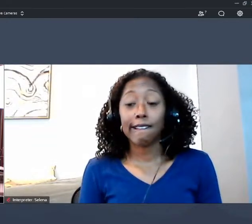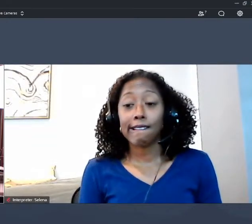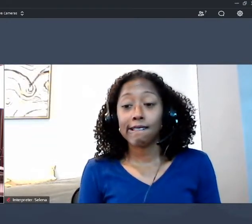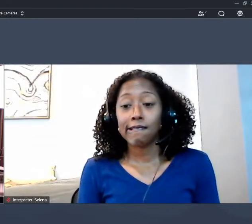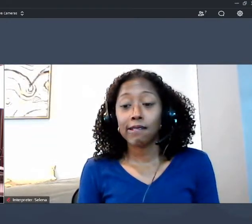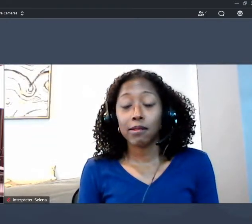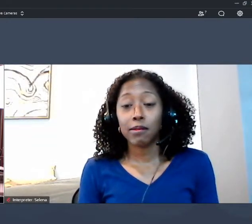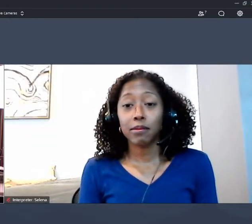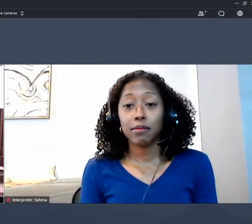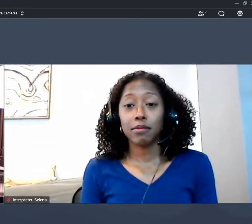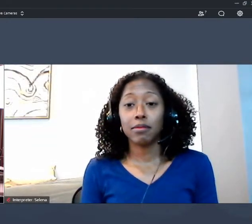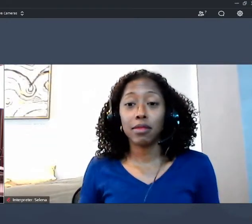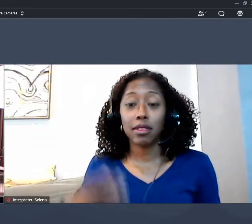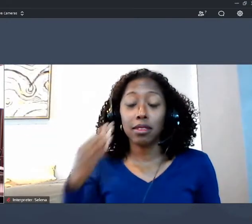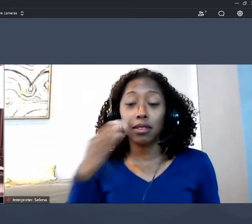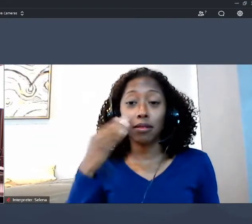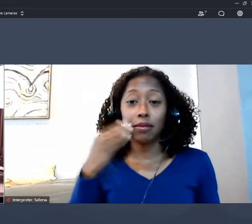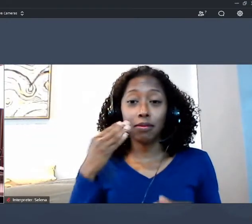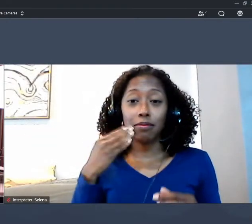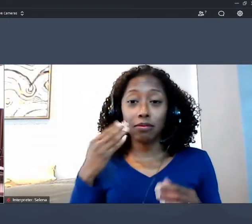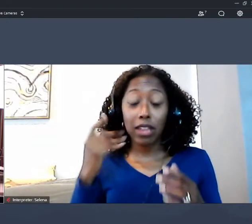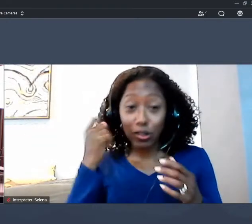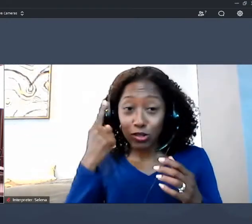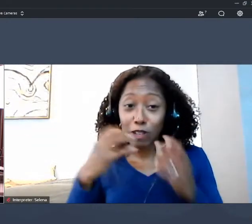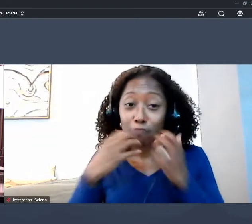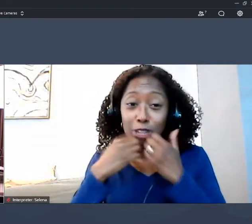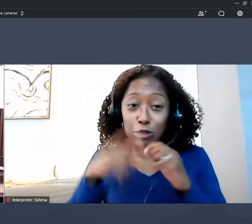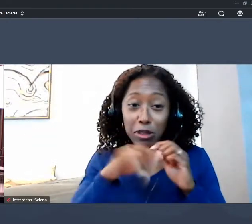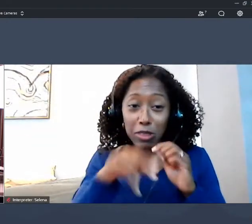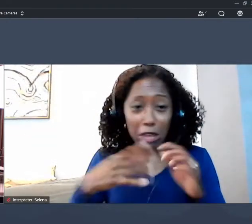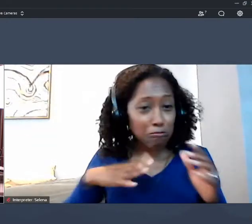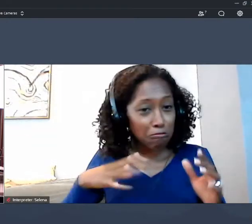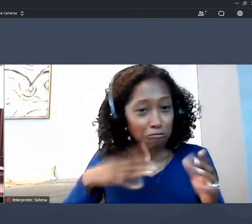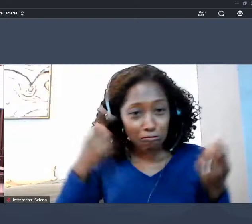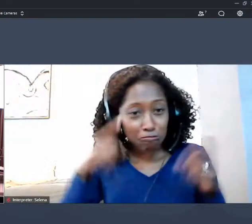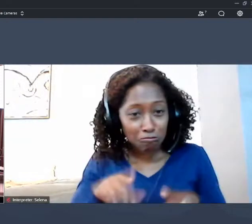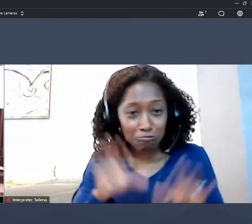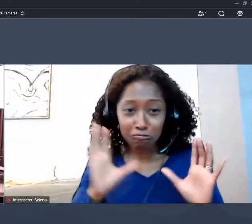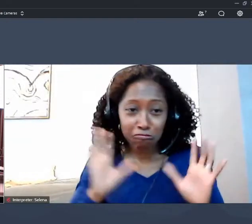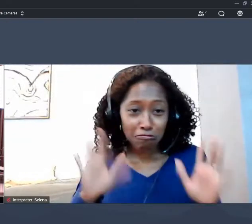You're passionate about sewer. Okay, that's cool. I get it. I'm down. Cast your votes.